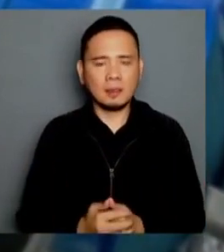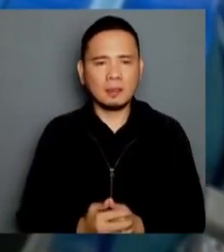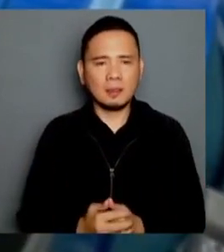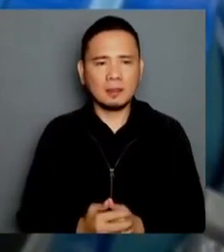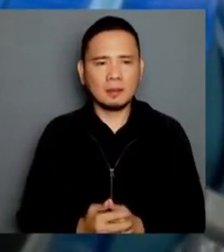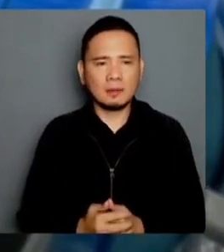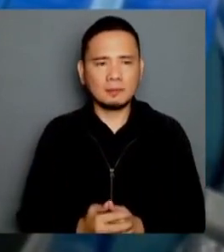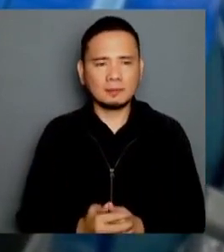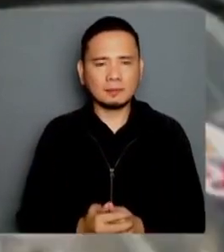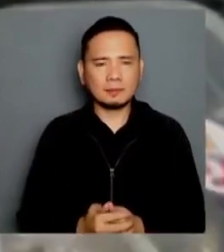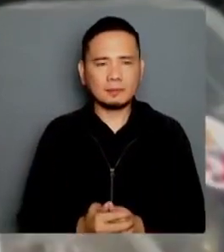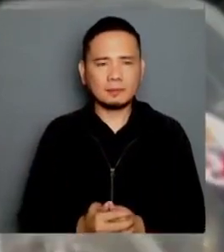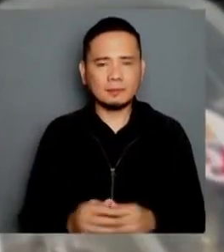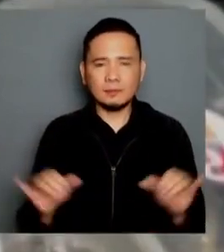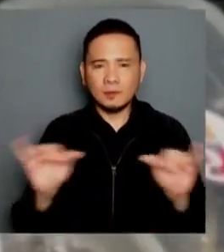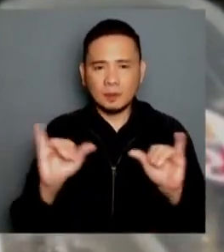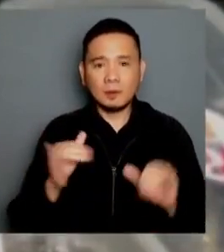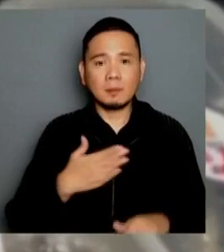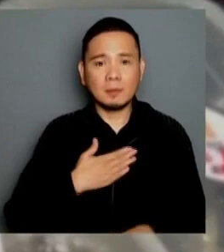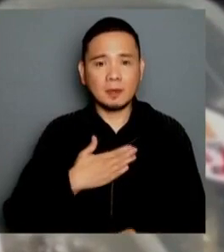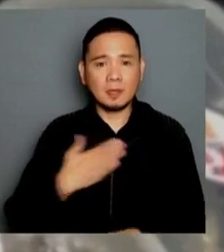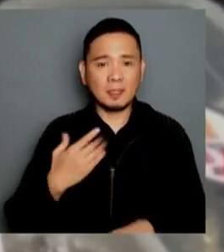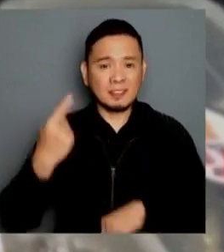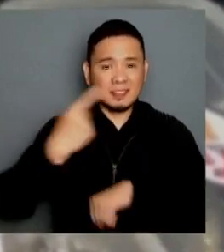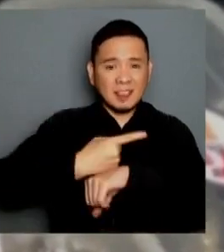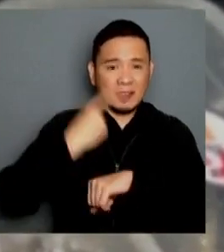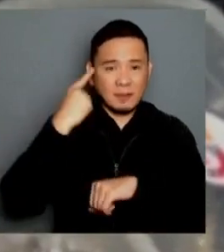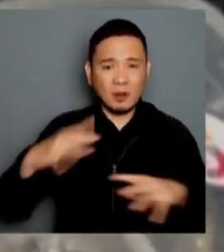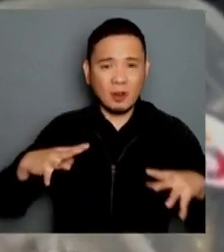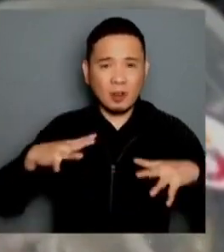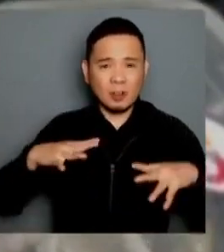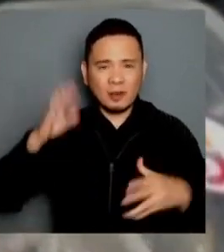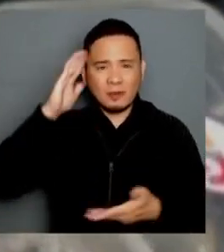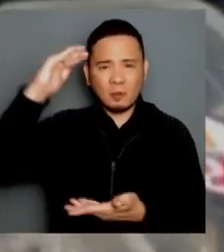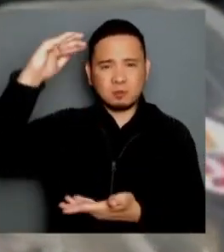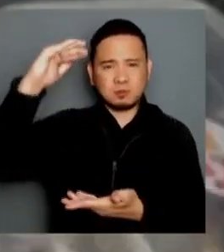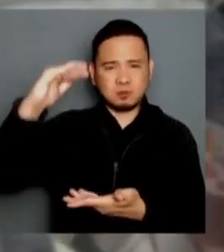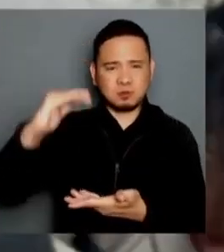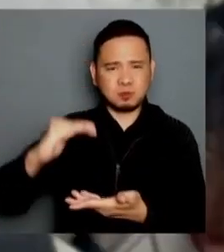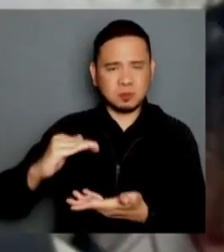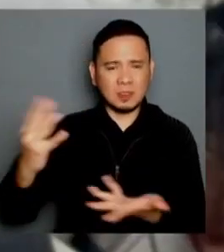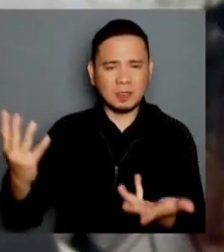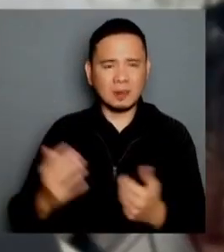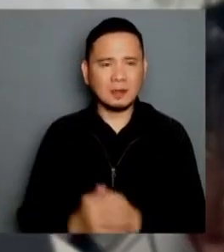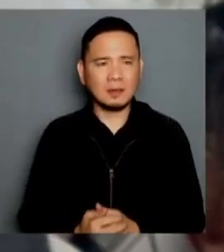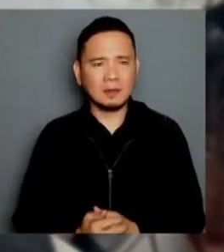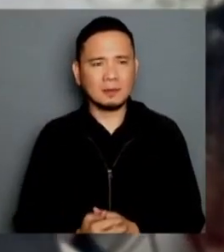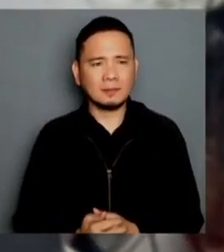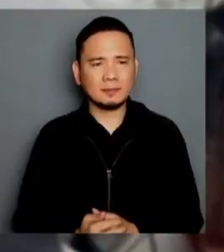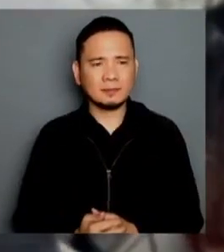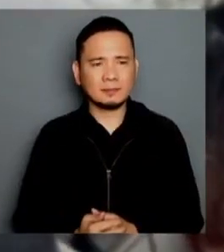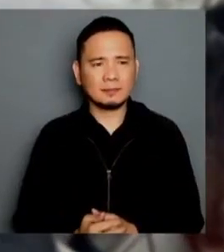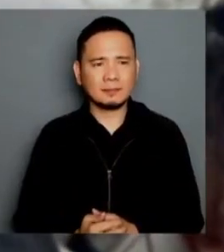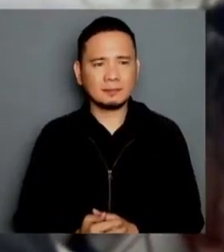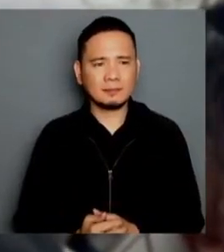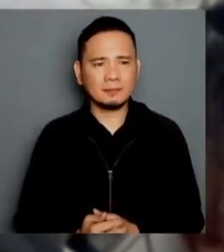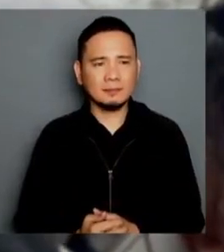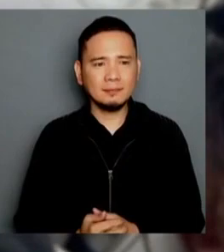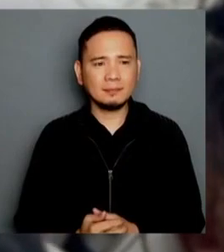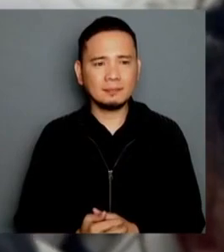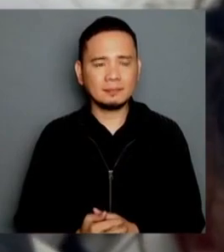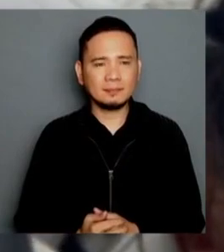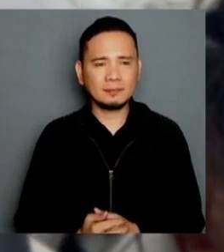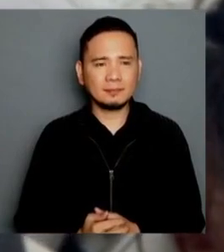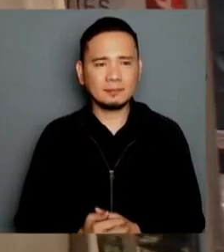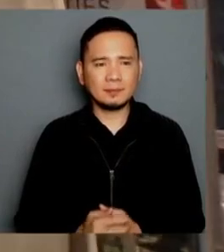na bawasan pa ng 4 na araw yung 15 days ko. Ulan init ang dinanas